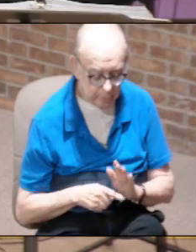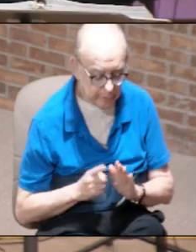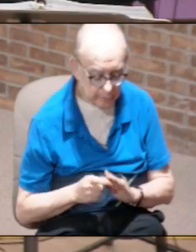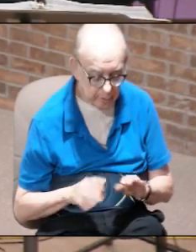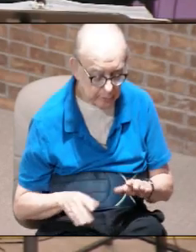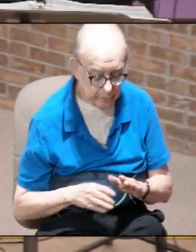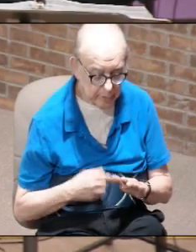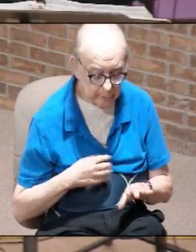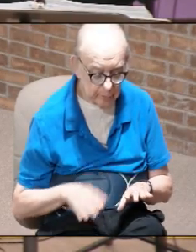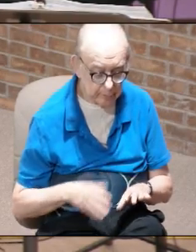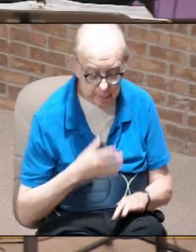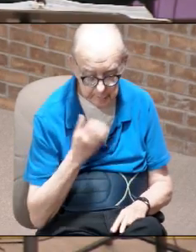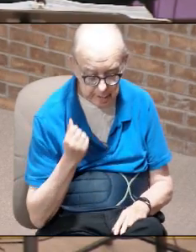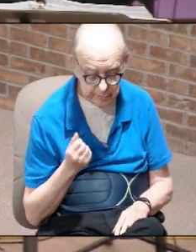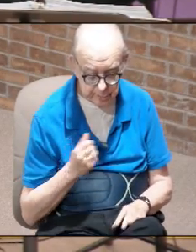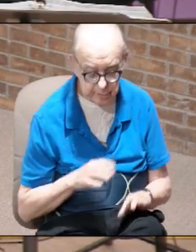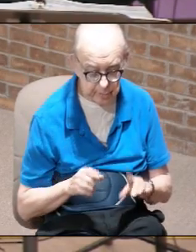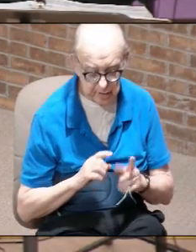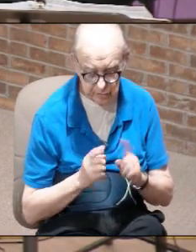best. Okay?